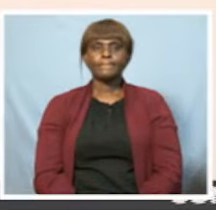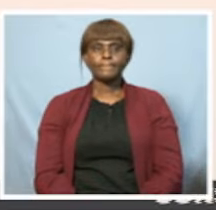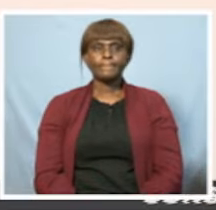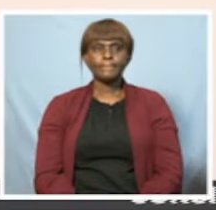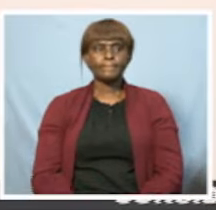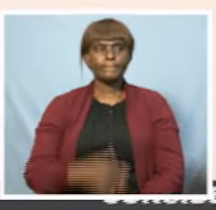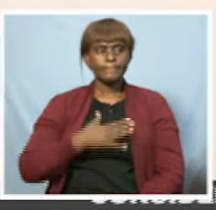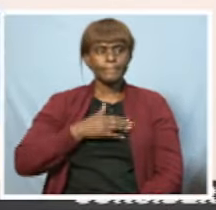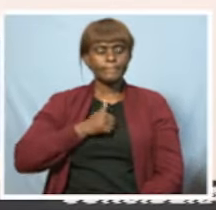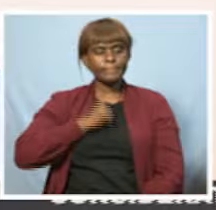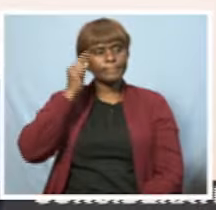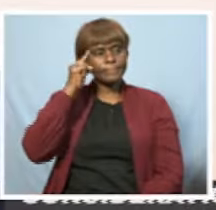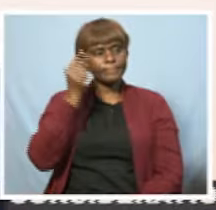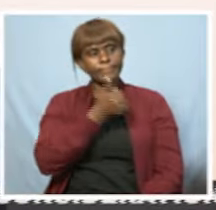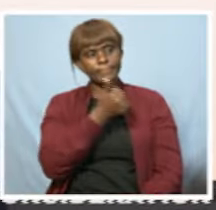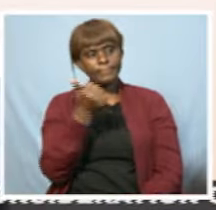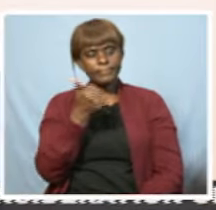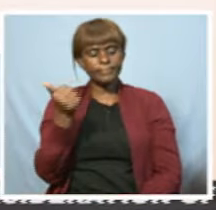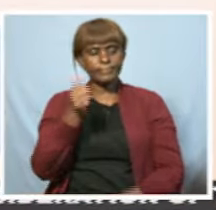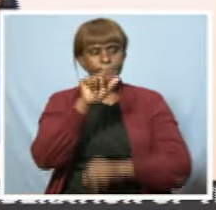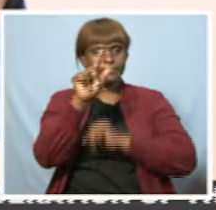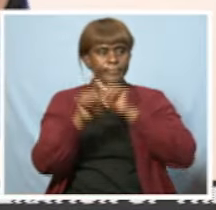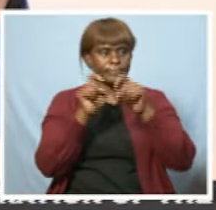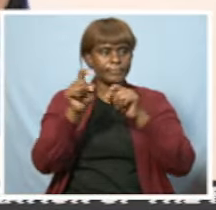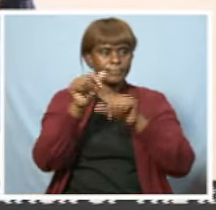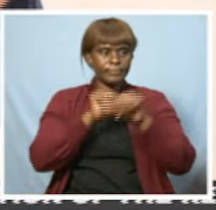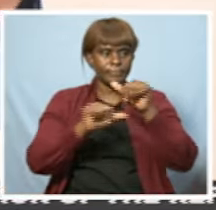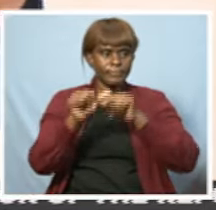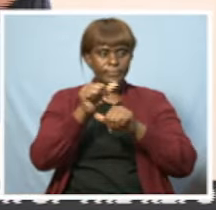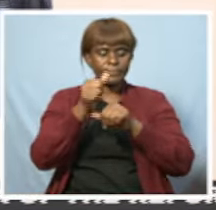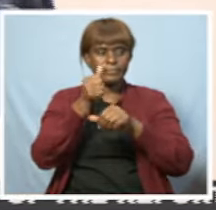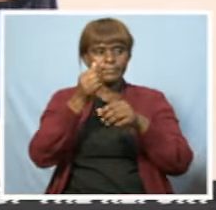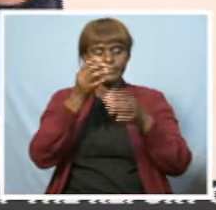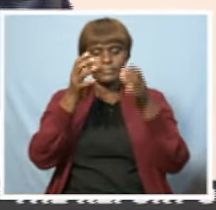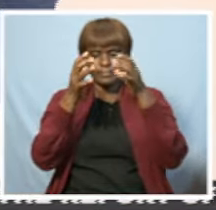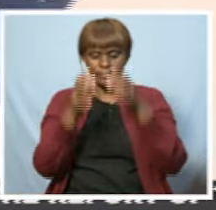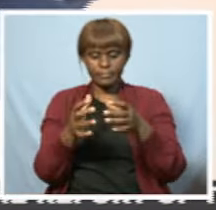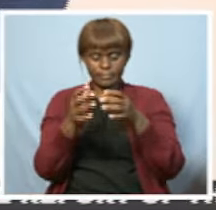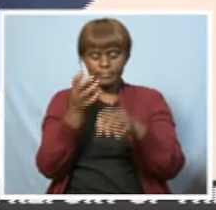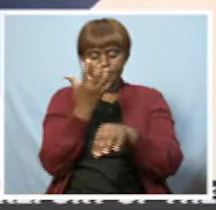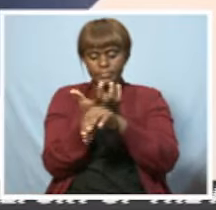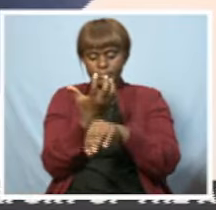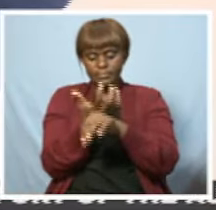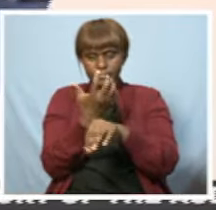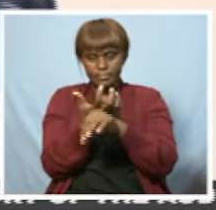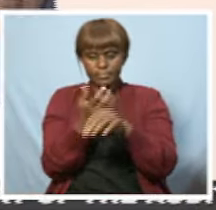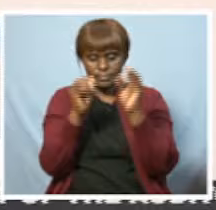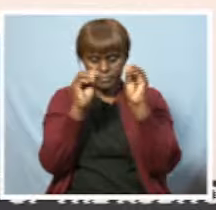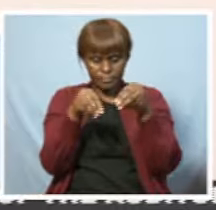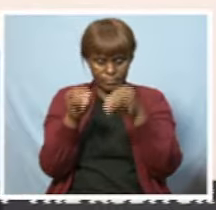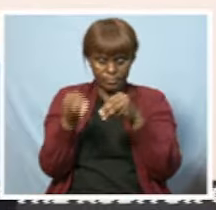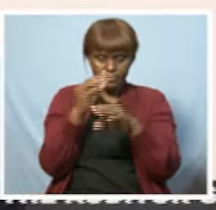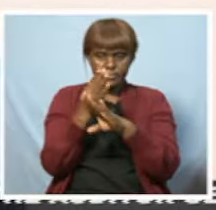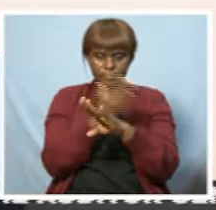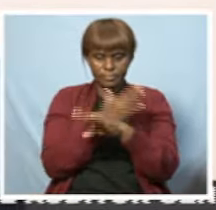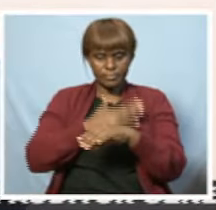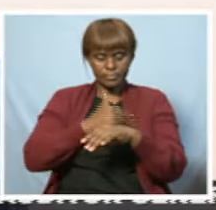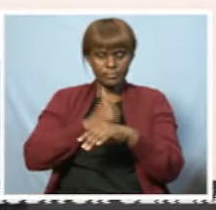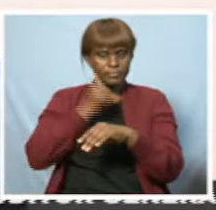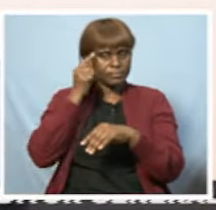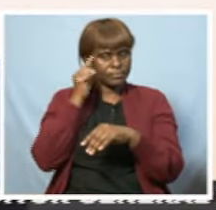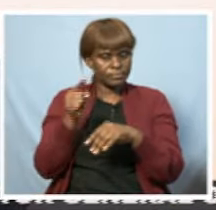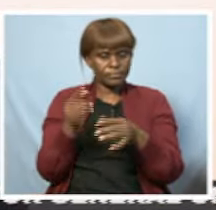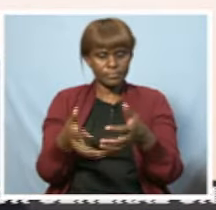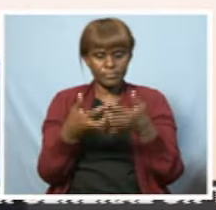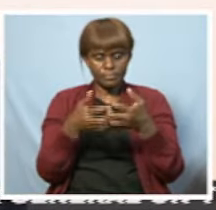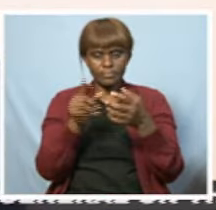I think the other question which came from the doctor is about whether the tank and the tank stand were erected. That is the first one. Before, I think engineer, you